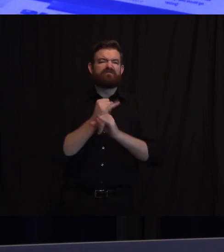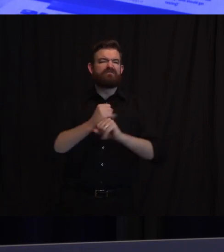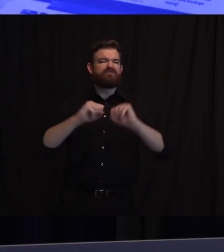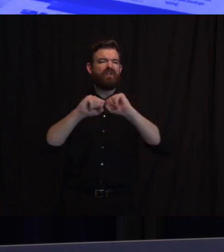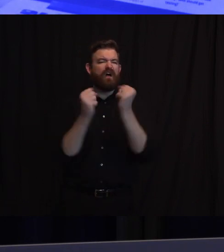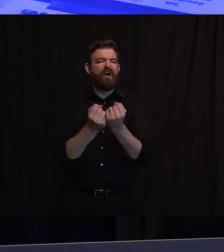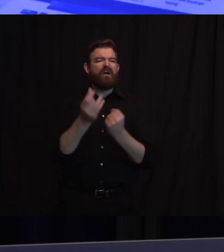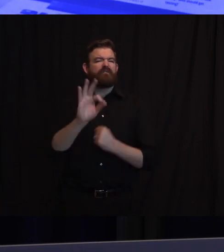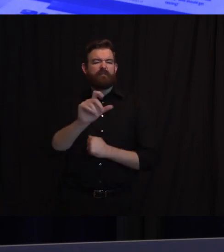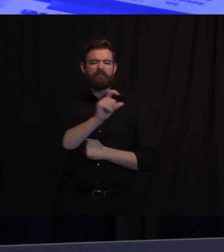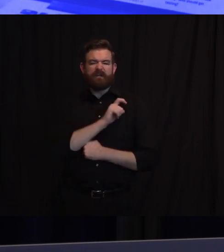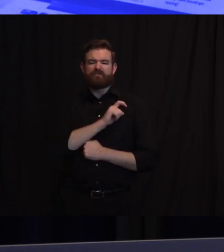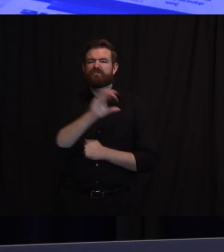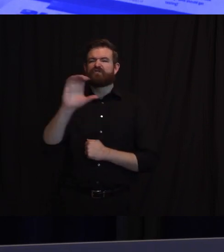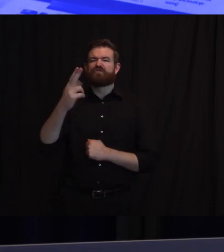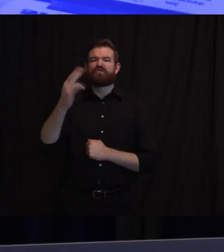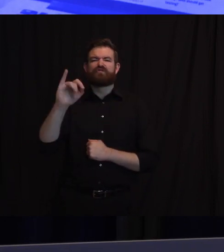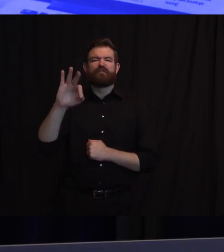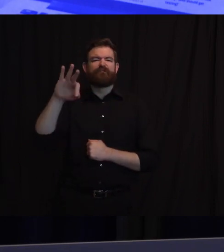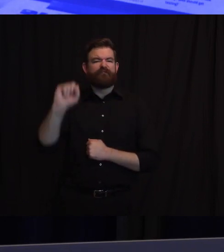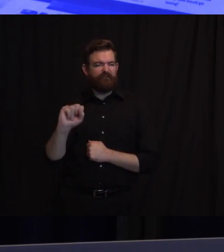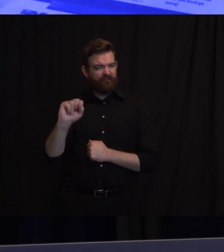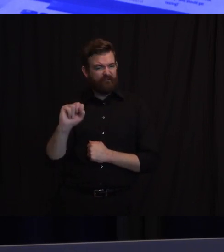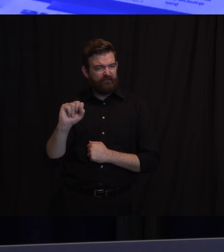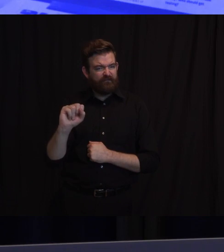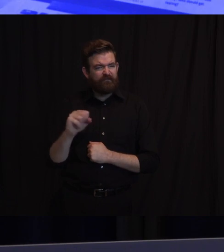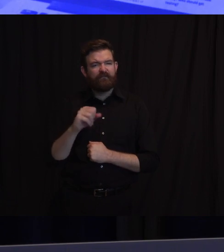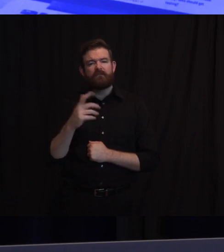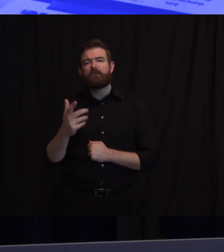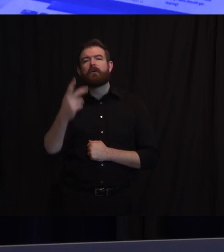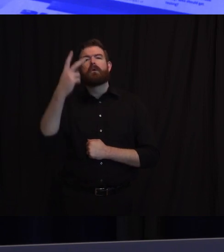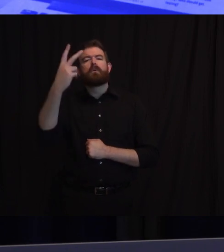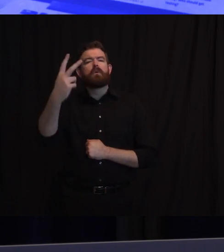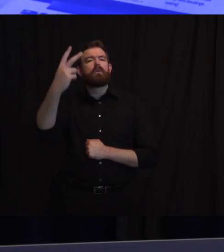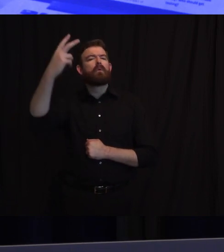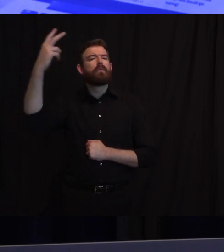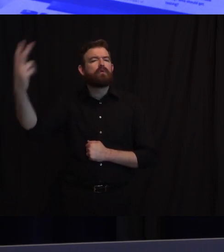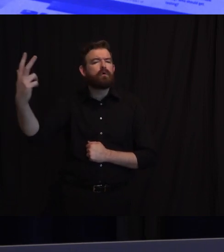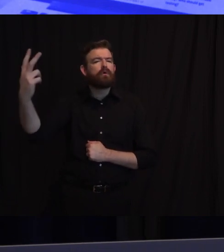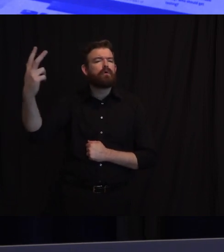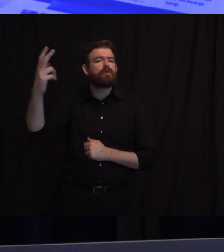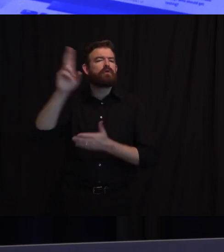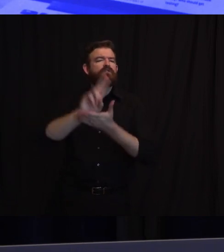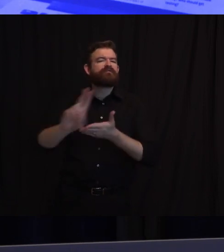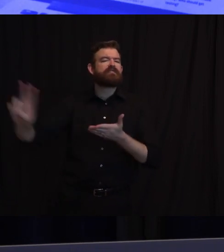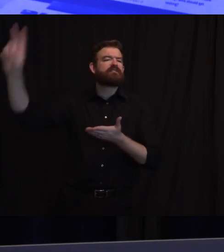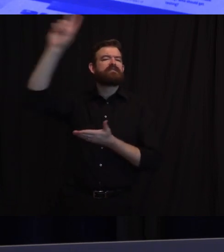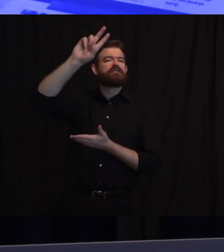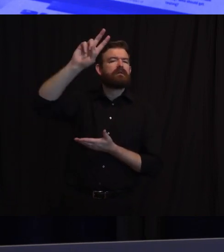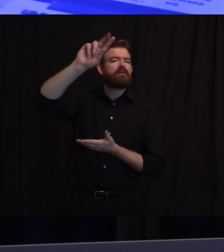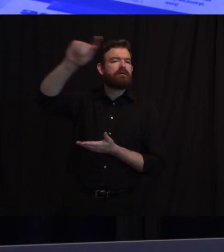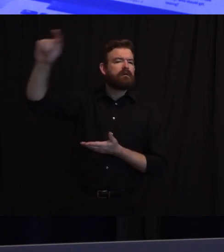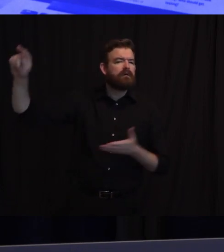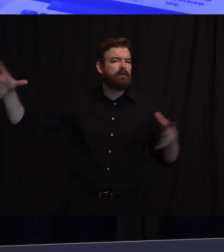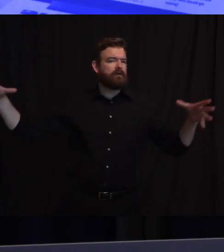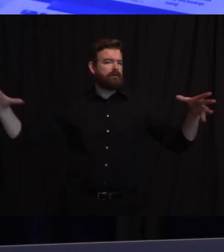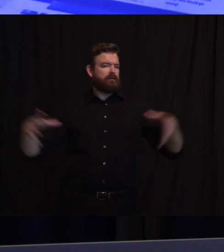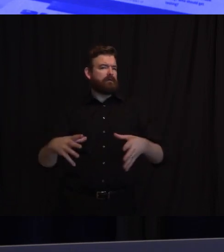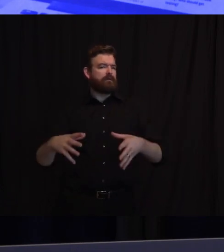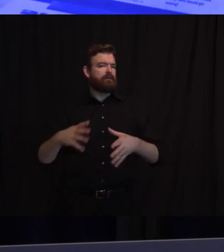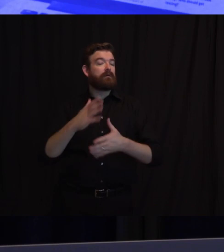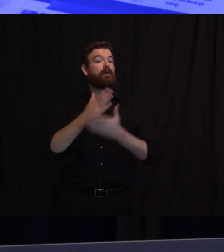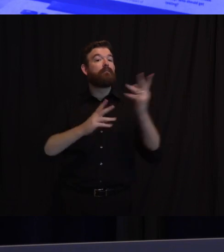Center, and the University of Ottawa with law enforcement executives from as far away as Sweden and New Zealand. It